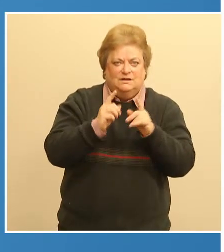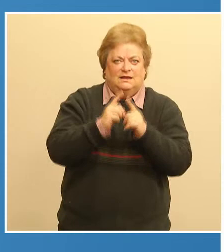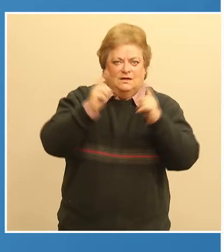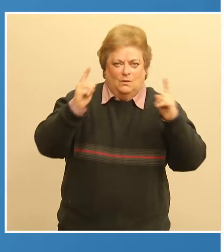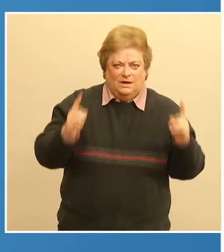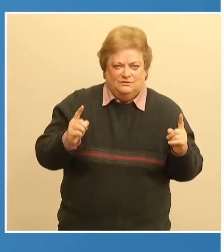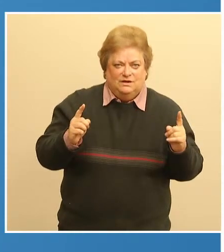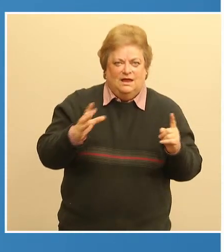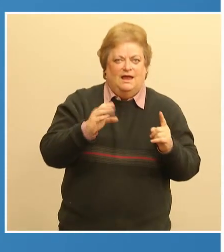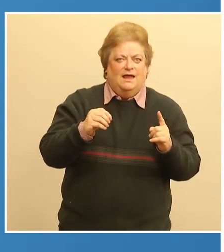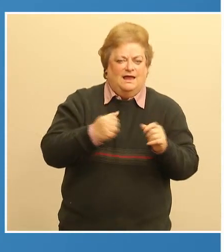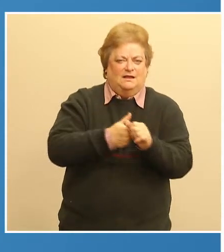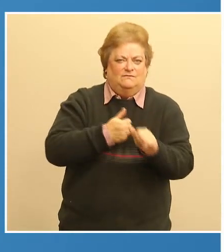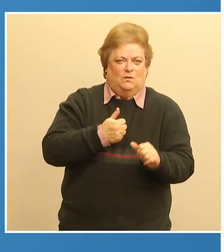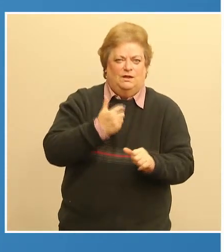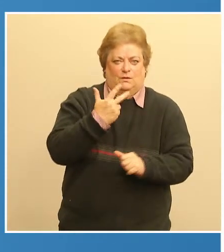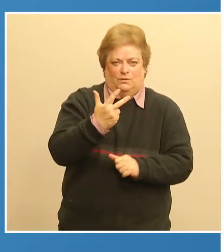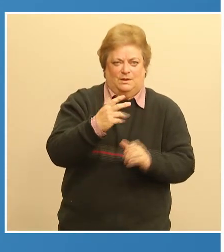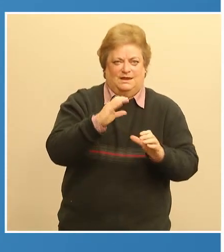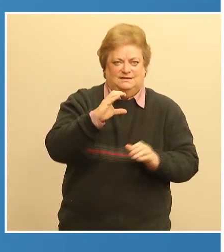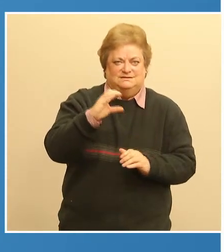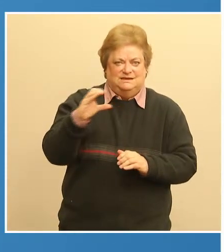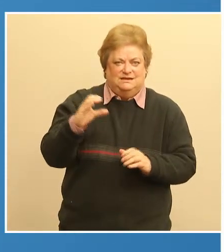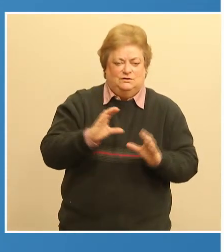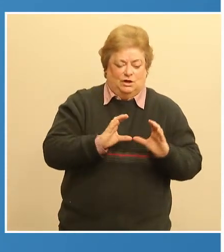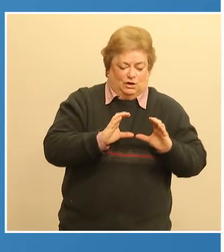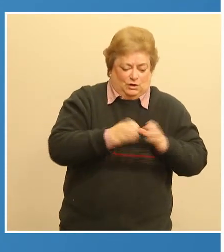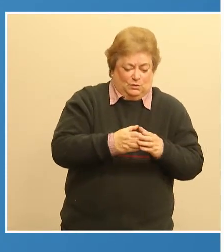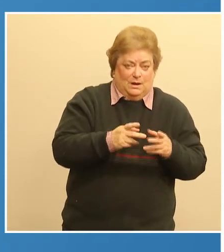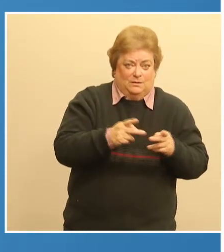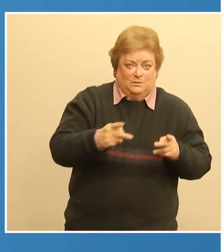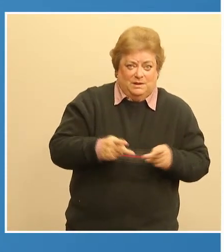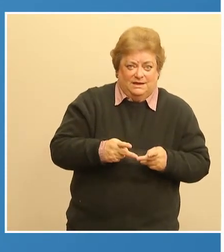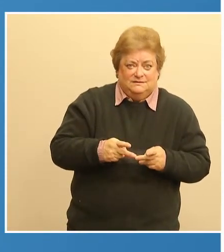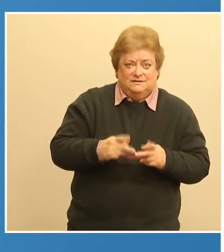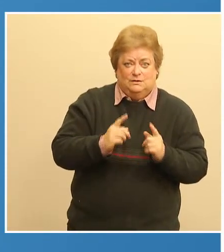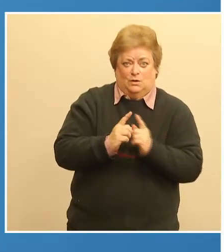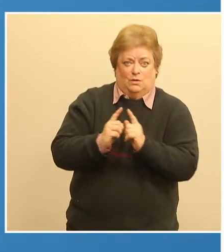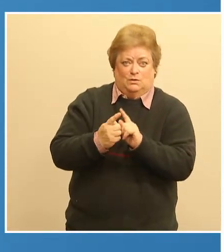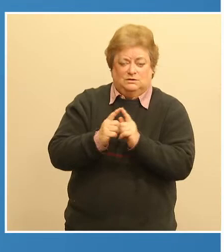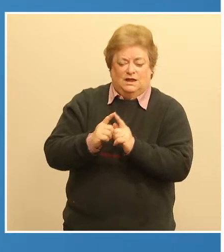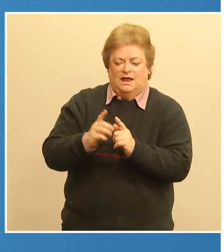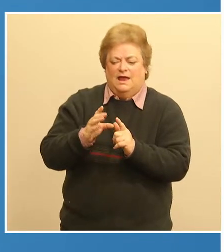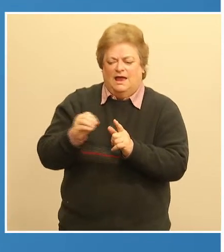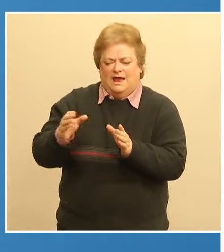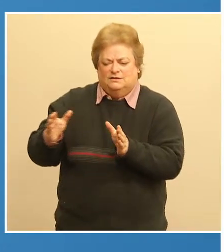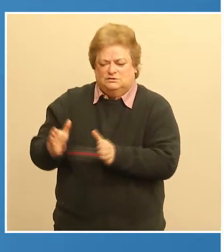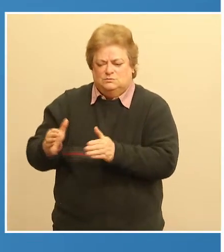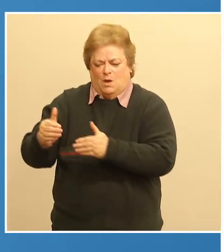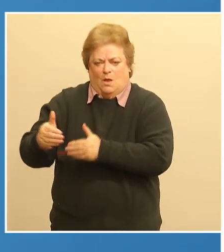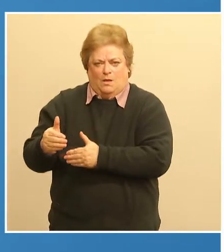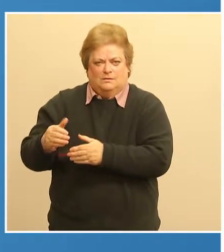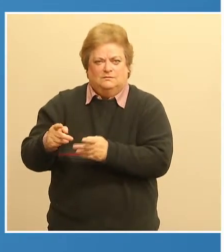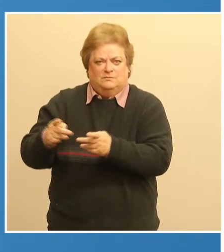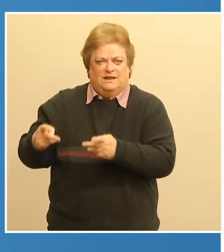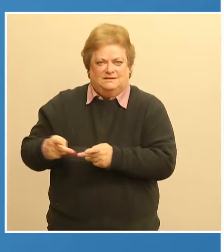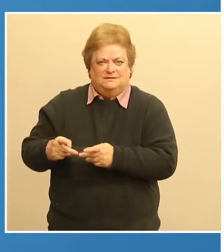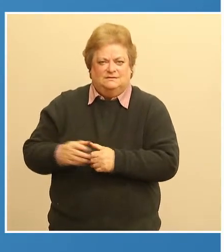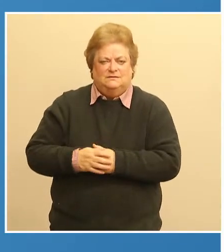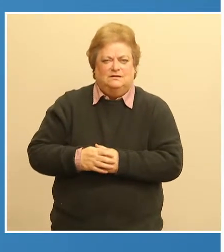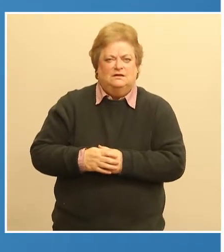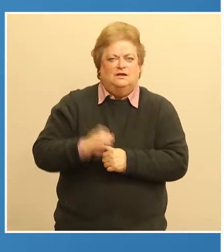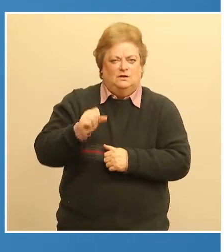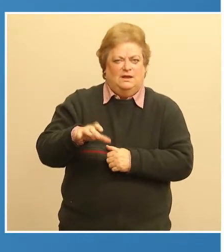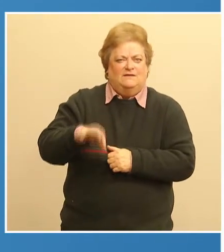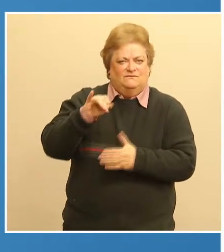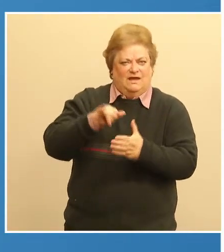public places, and avoid the 3 C's: crowded places, close contact, and confined spaces. You can also